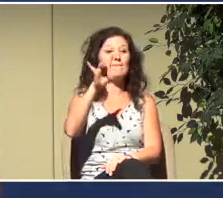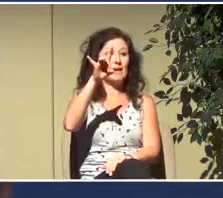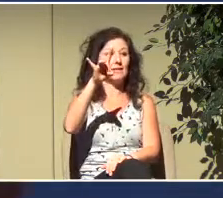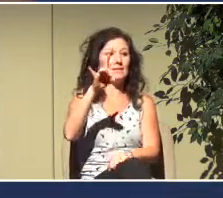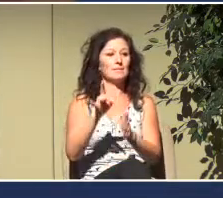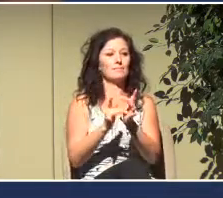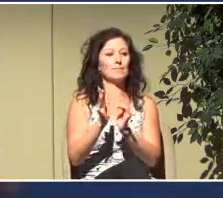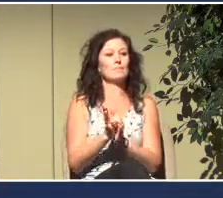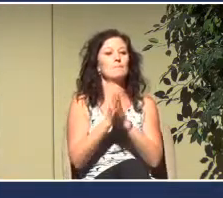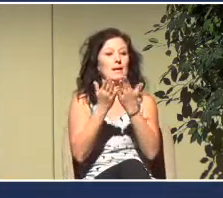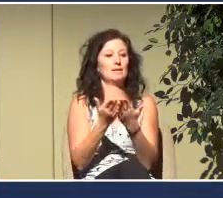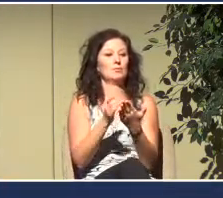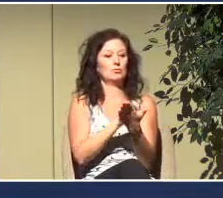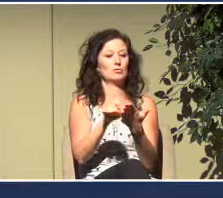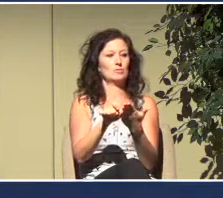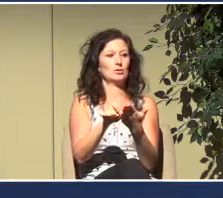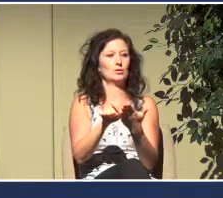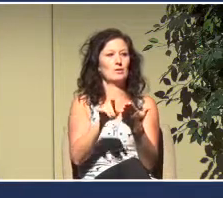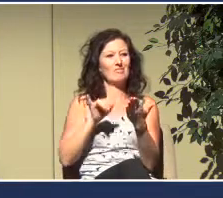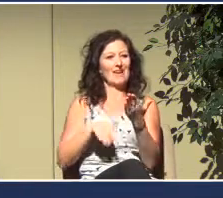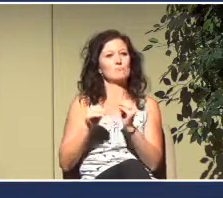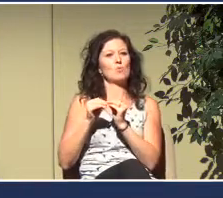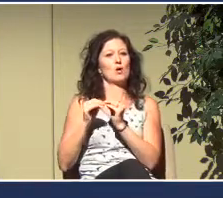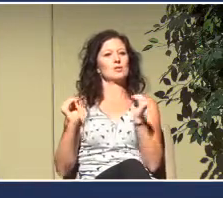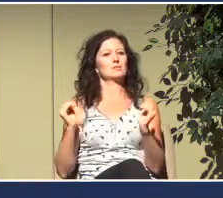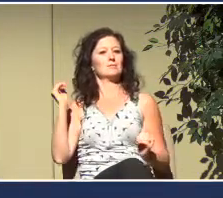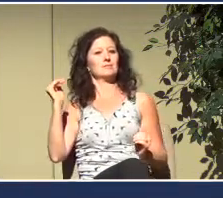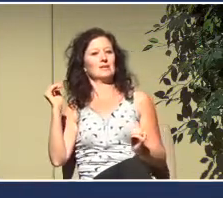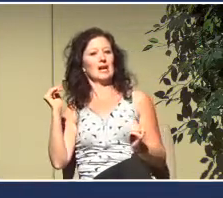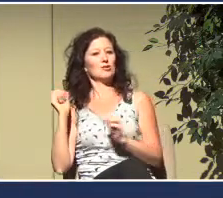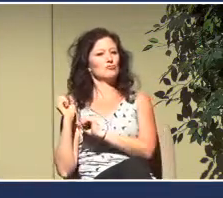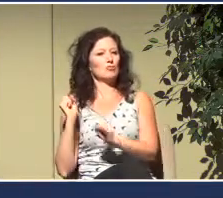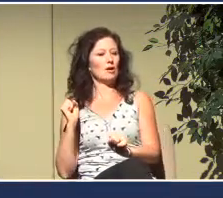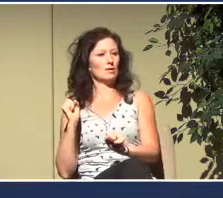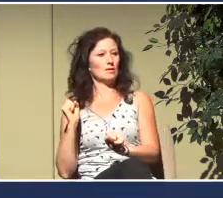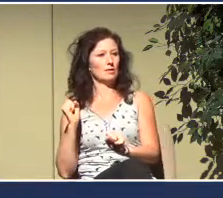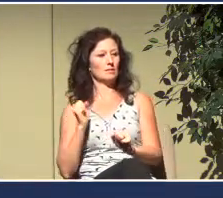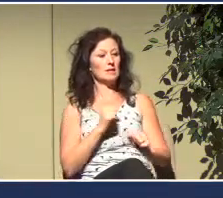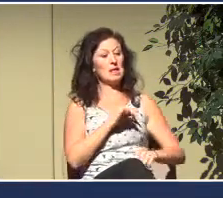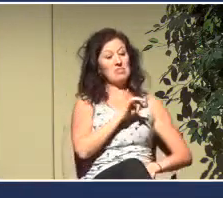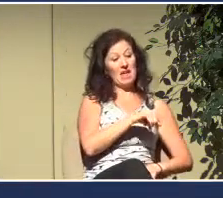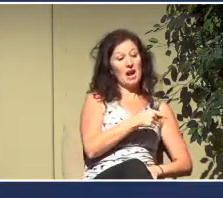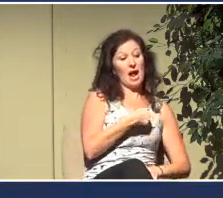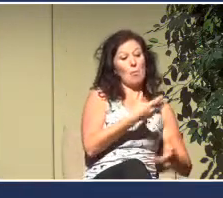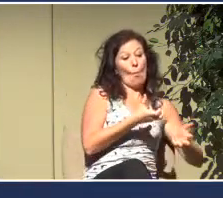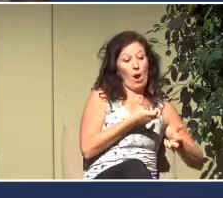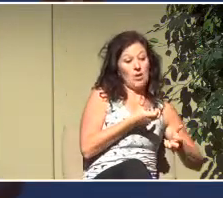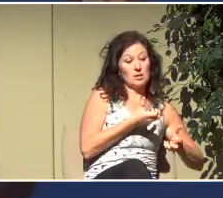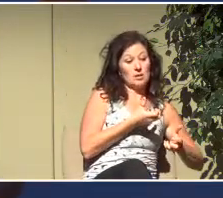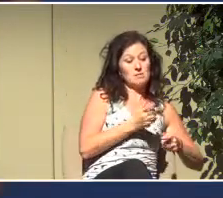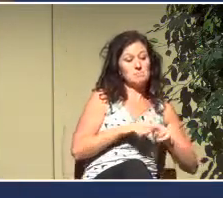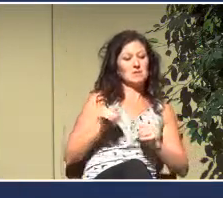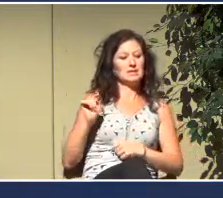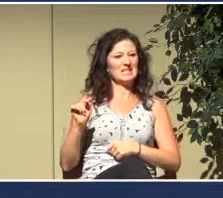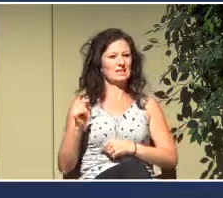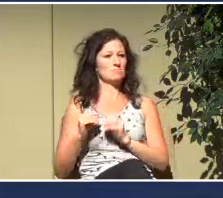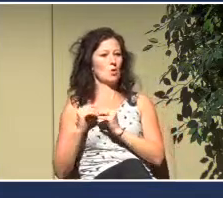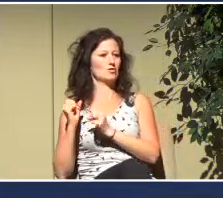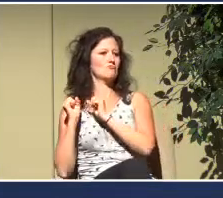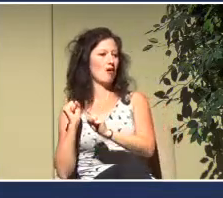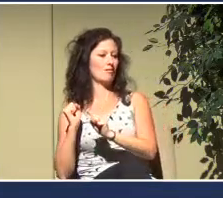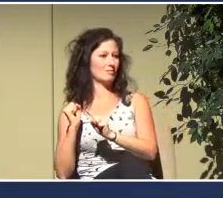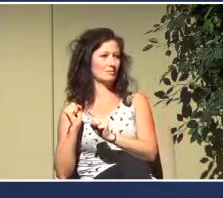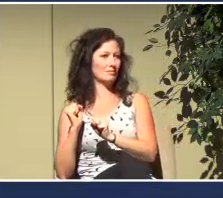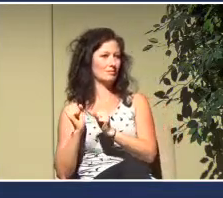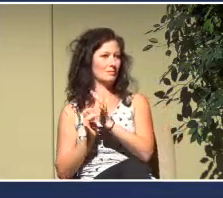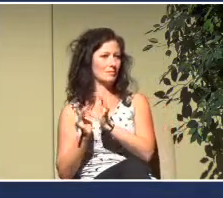promises of God outgive the benefits that the specific sin or temptation would offer. And then third, you need to memorize and internalize